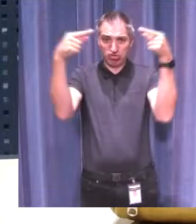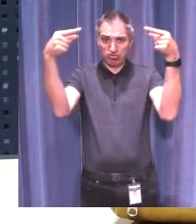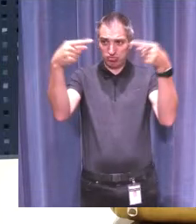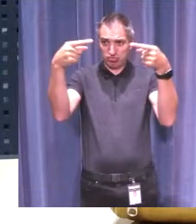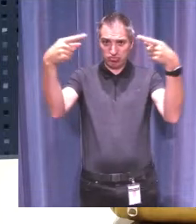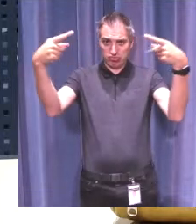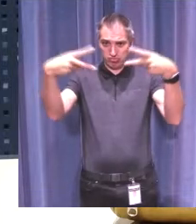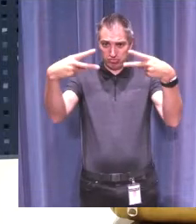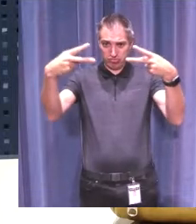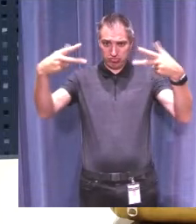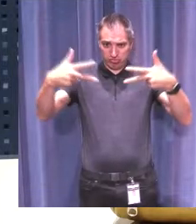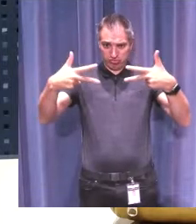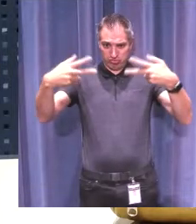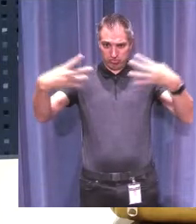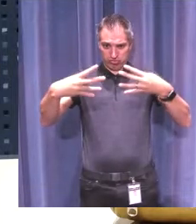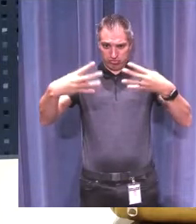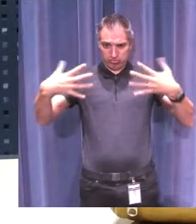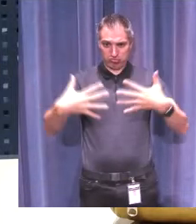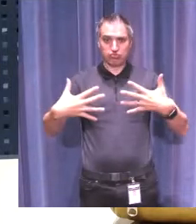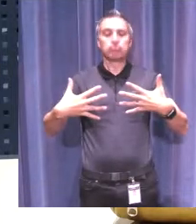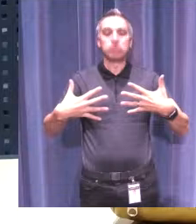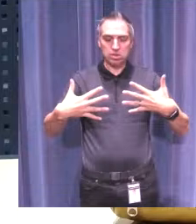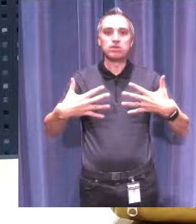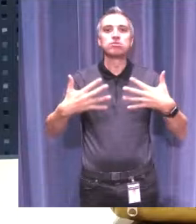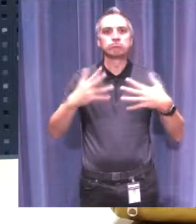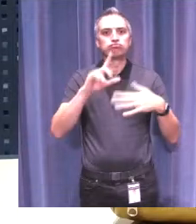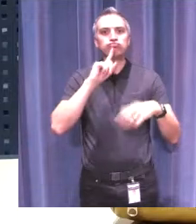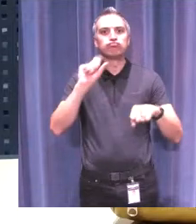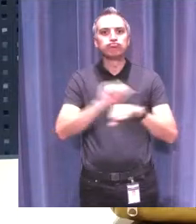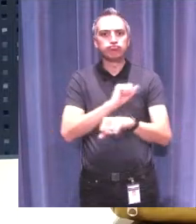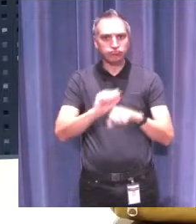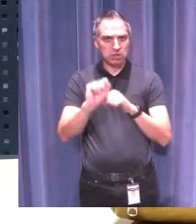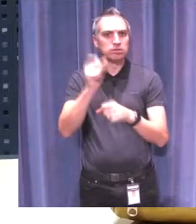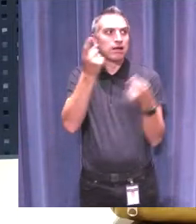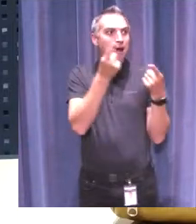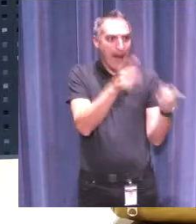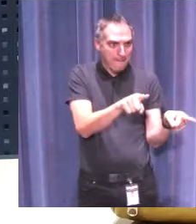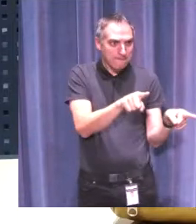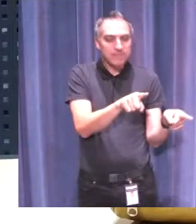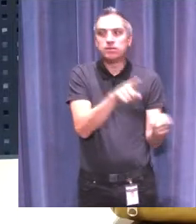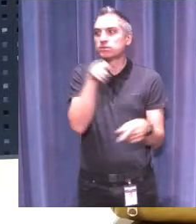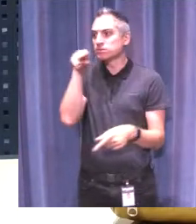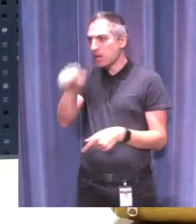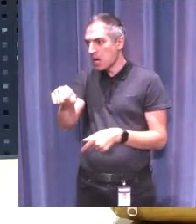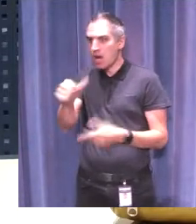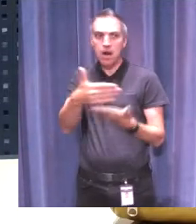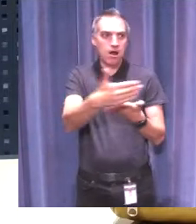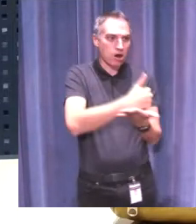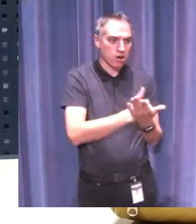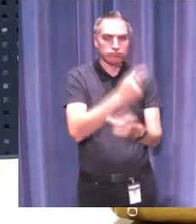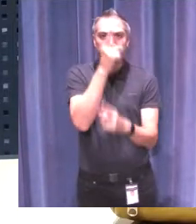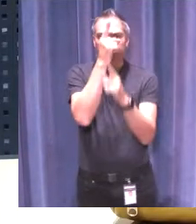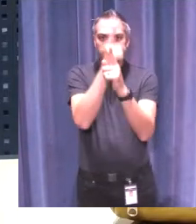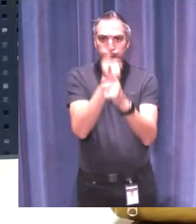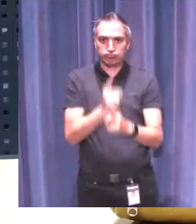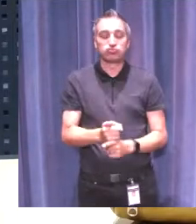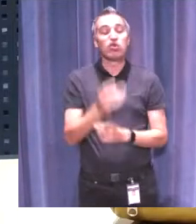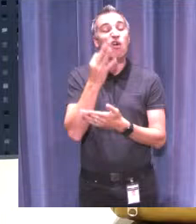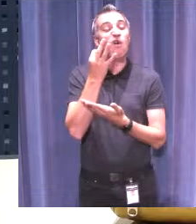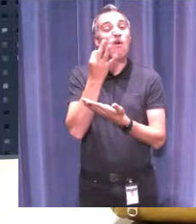are correct and legitimate. So the finance committee, I would